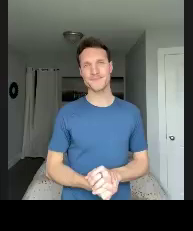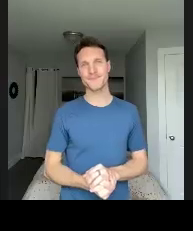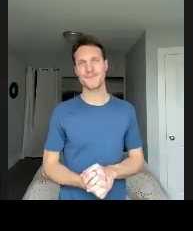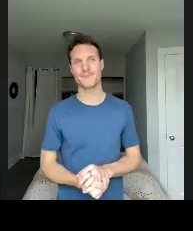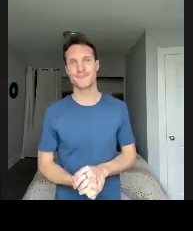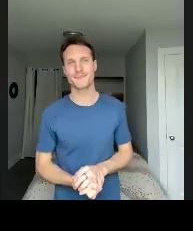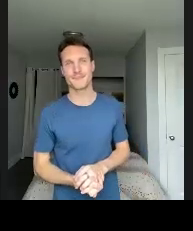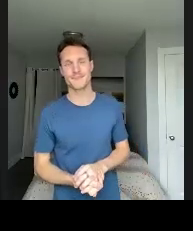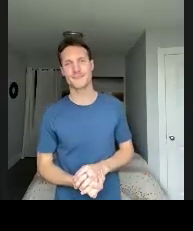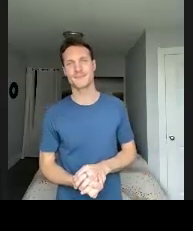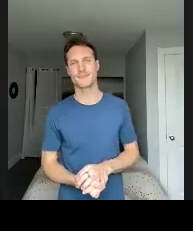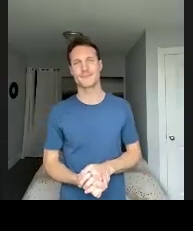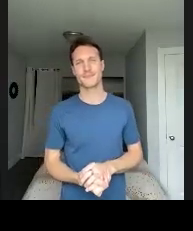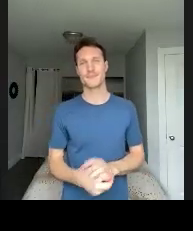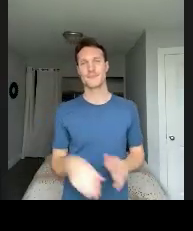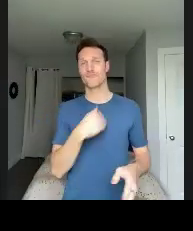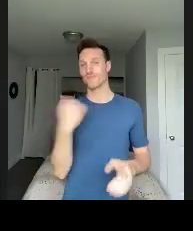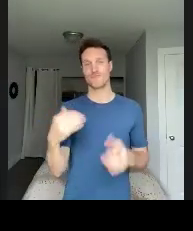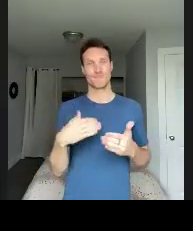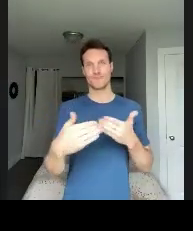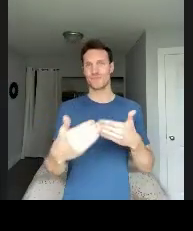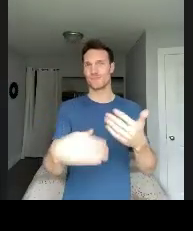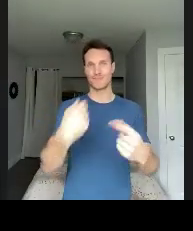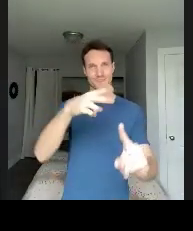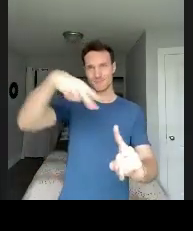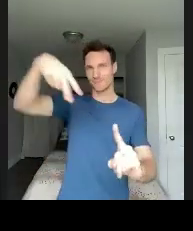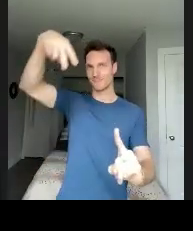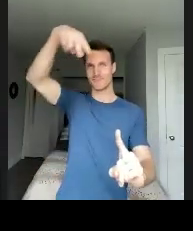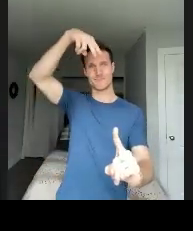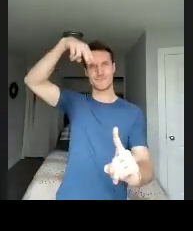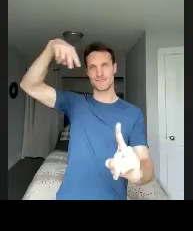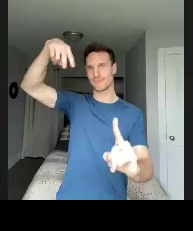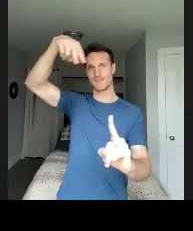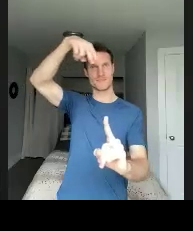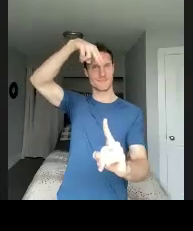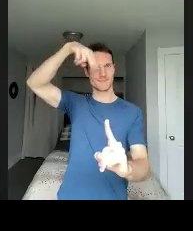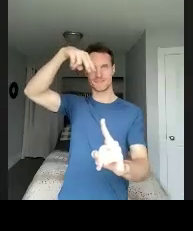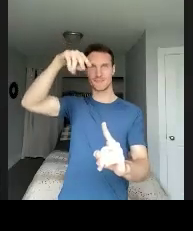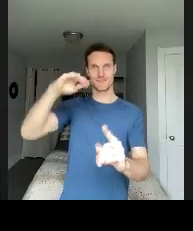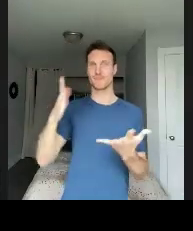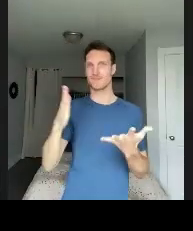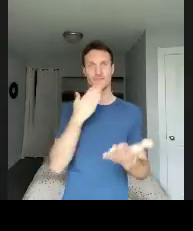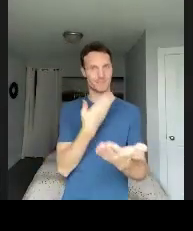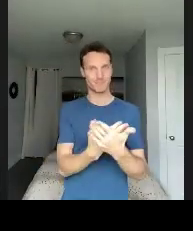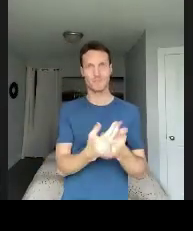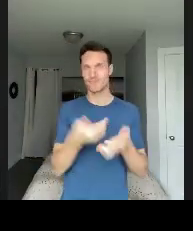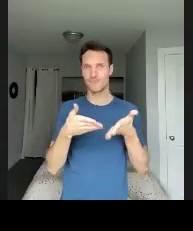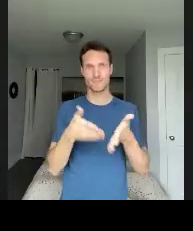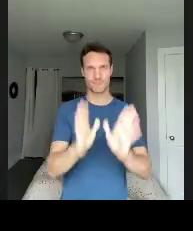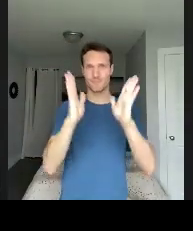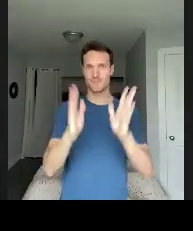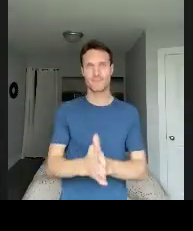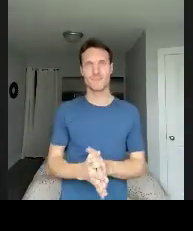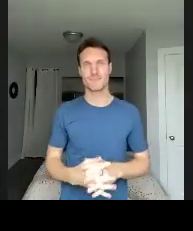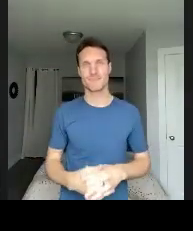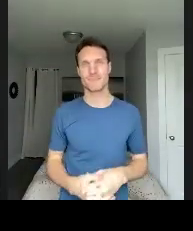Our ongoing monitoring and transition policies are both active and effective as of, I think, a number of